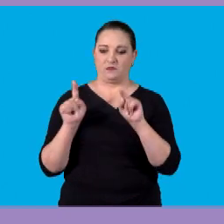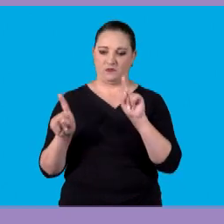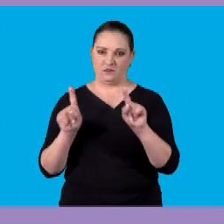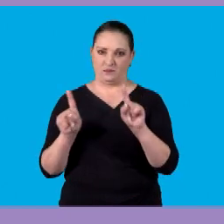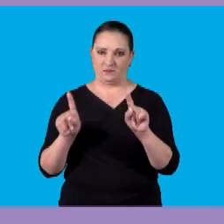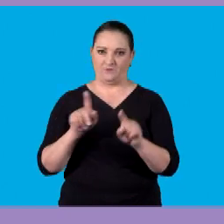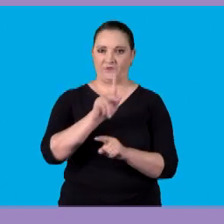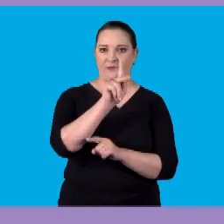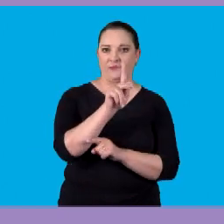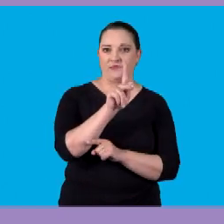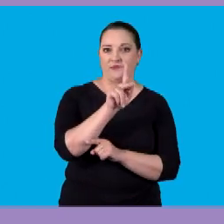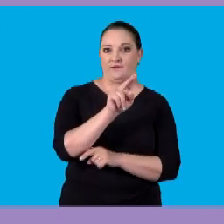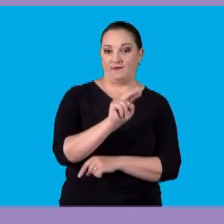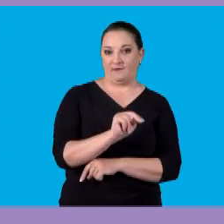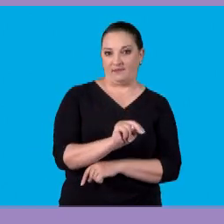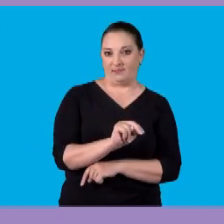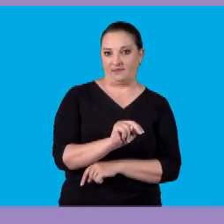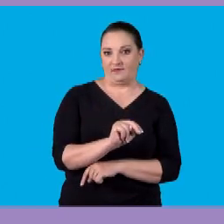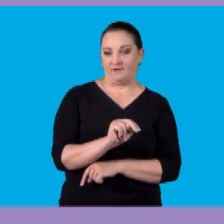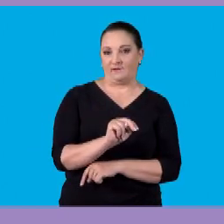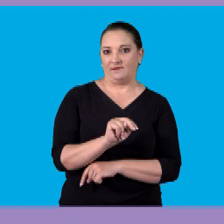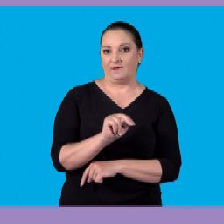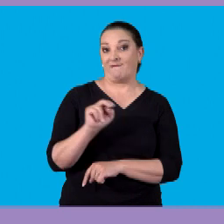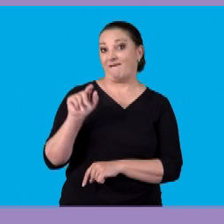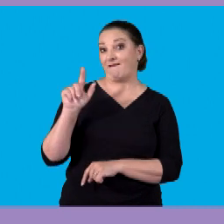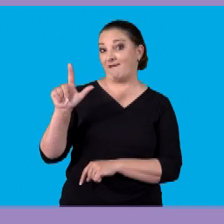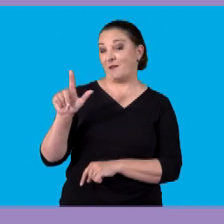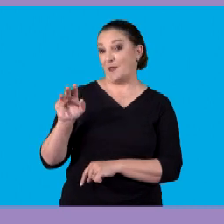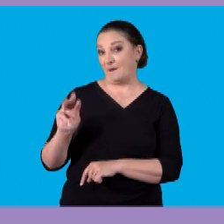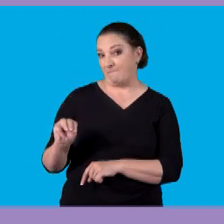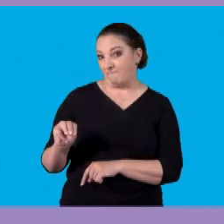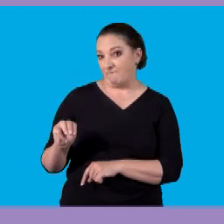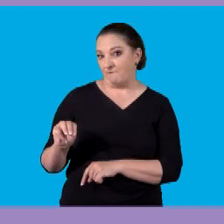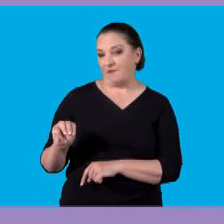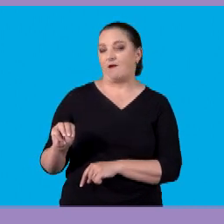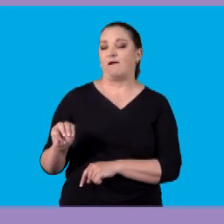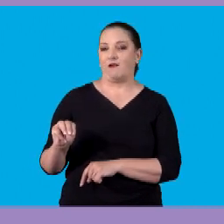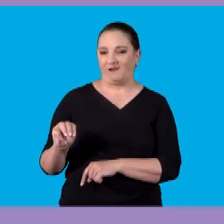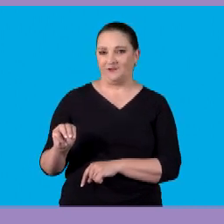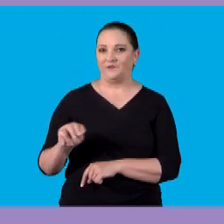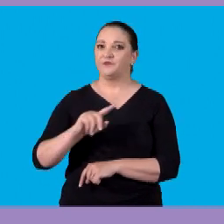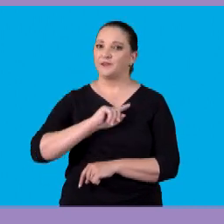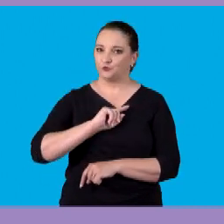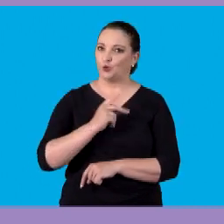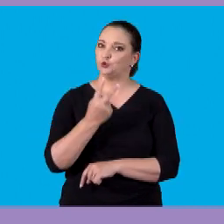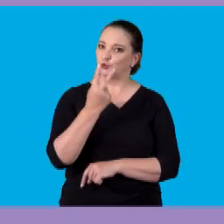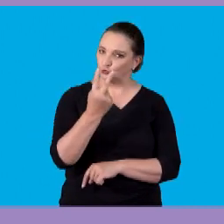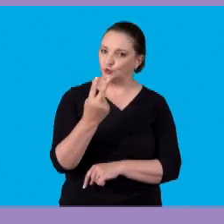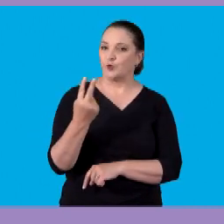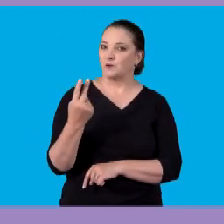also shown that KN is parallel to LN. So now we have